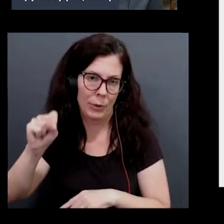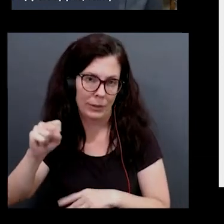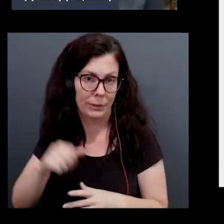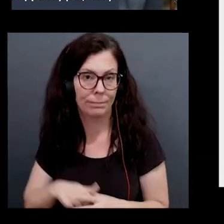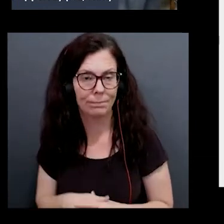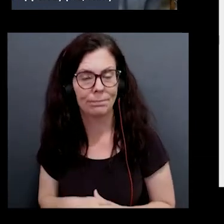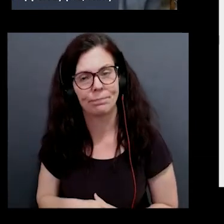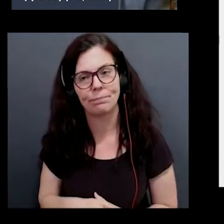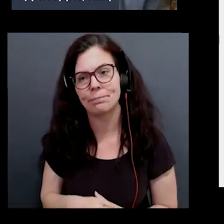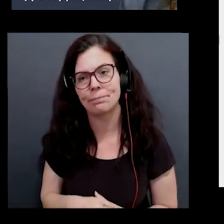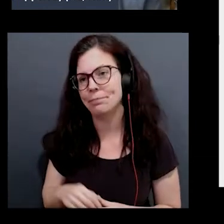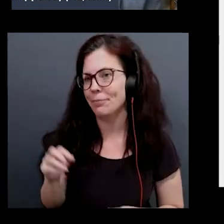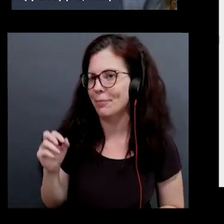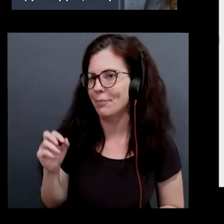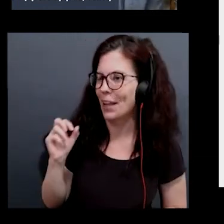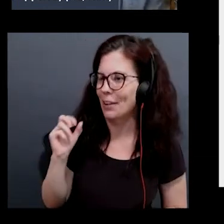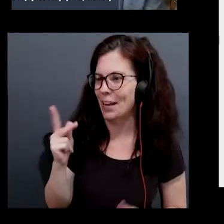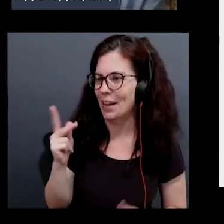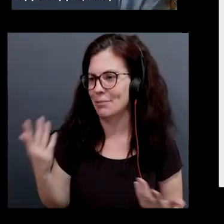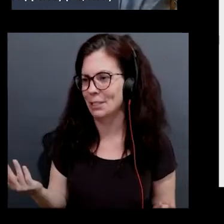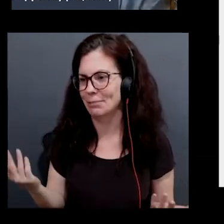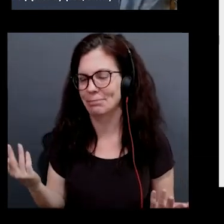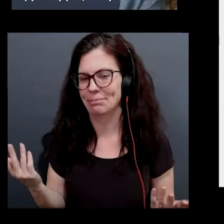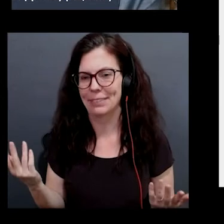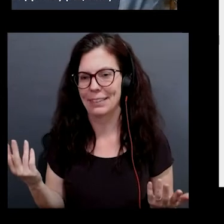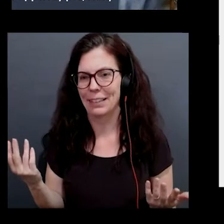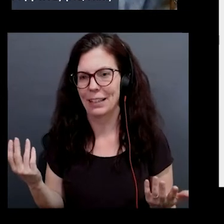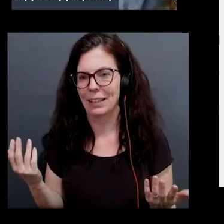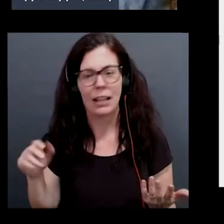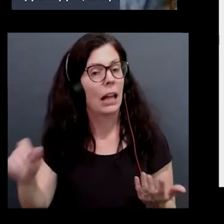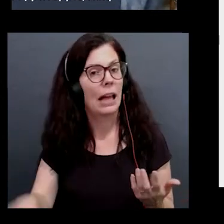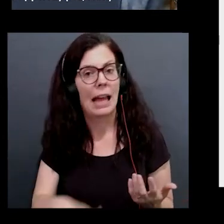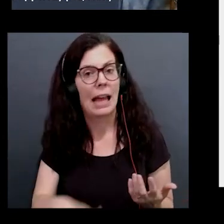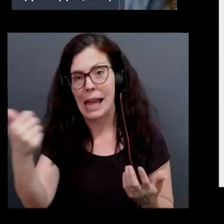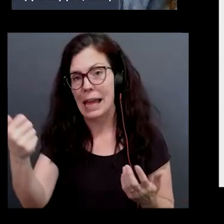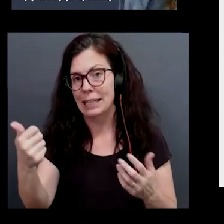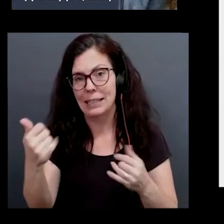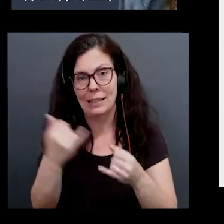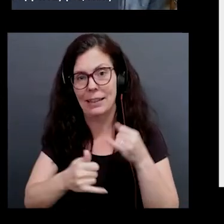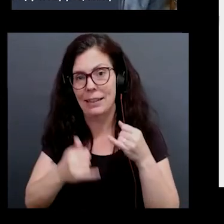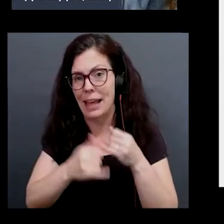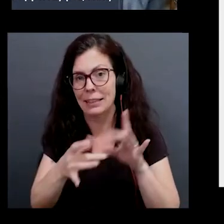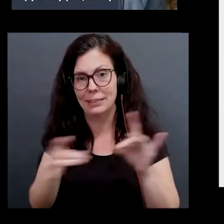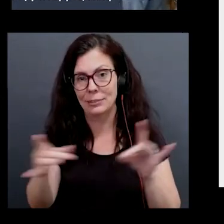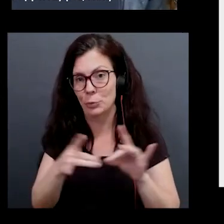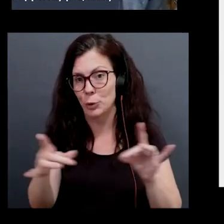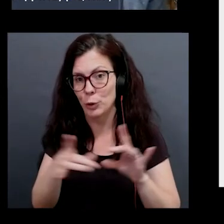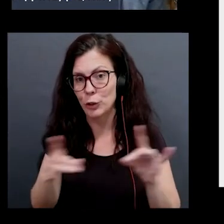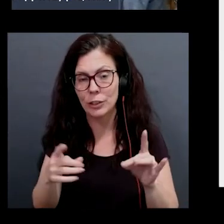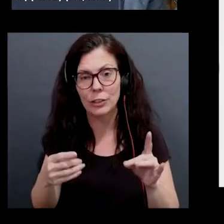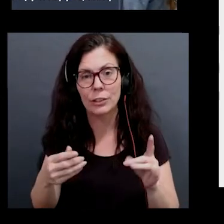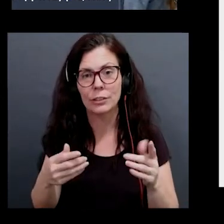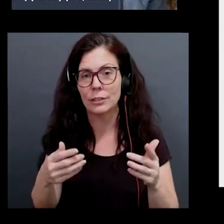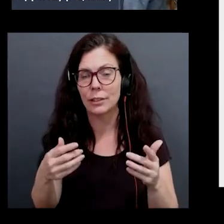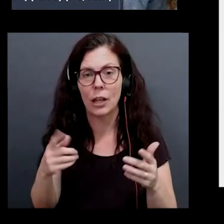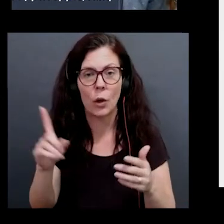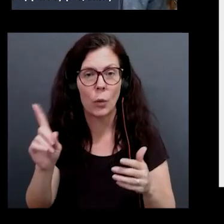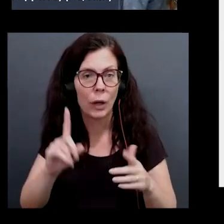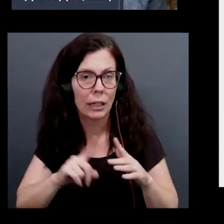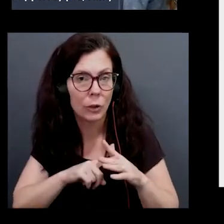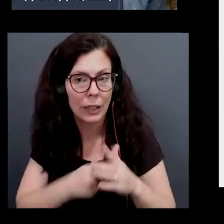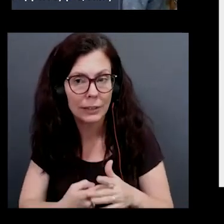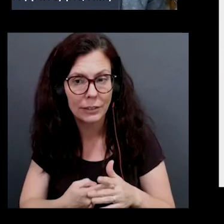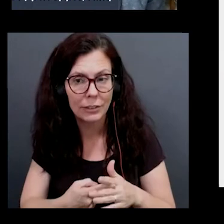All right. Well, any parting words for us, Michael? Where can I get started?